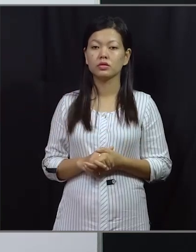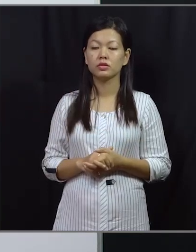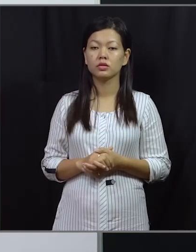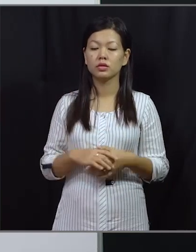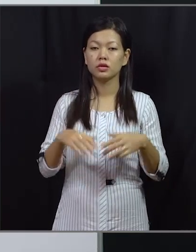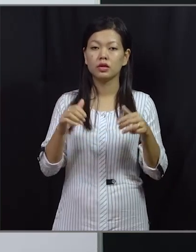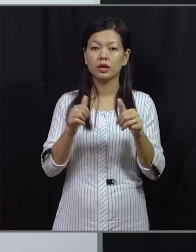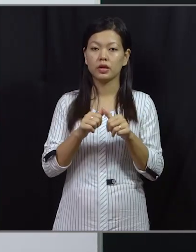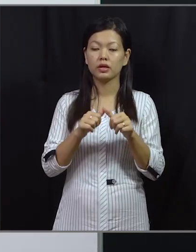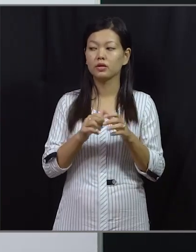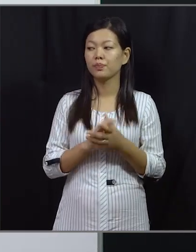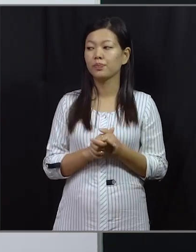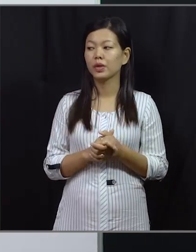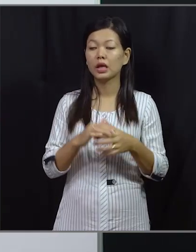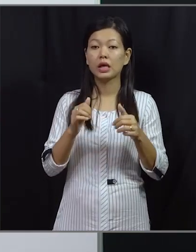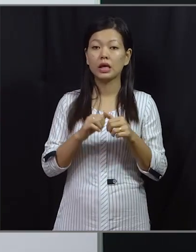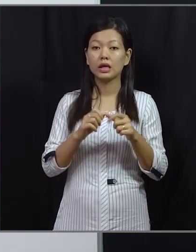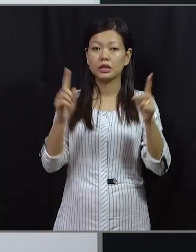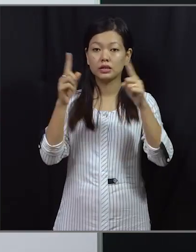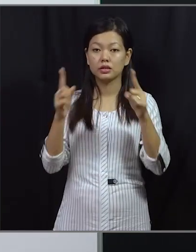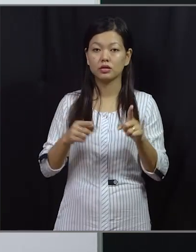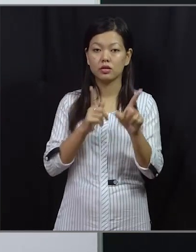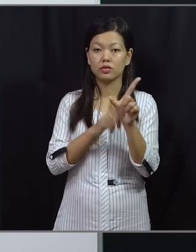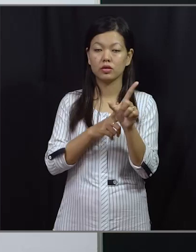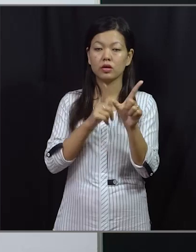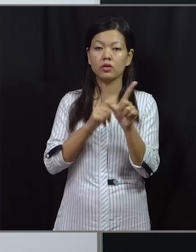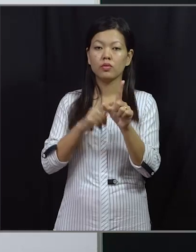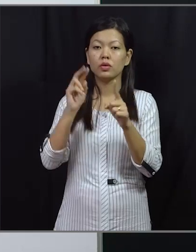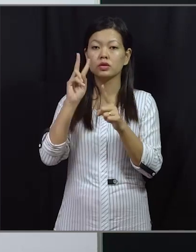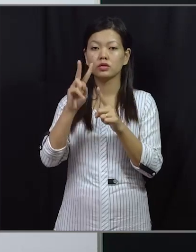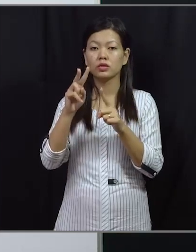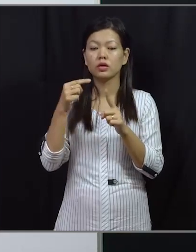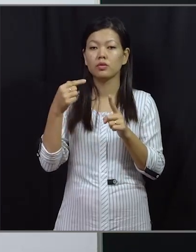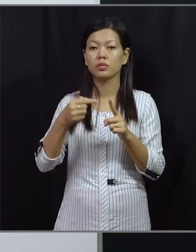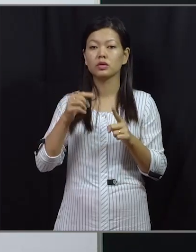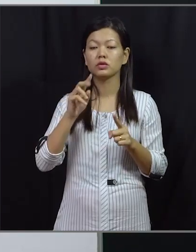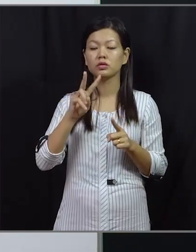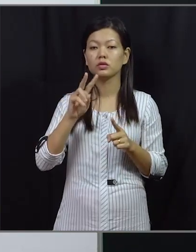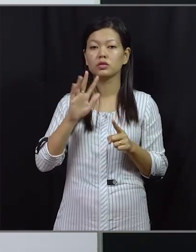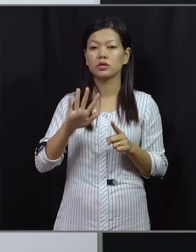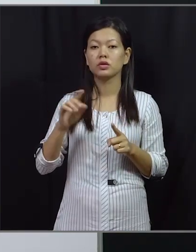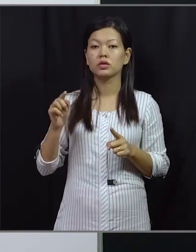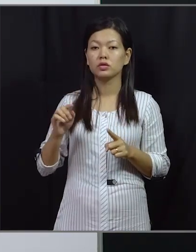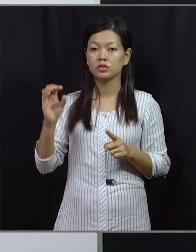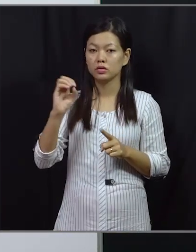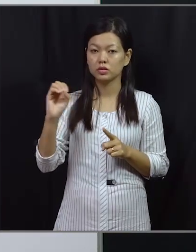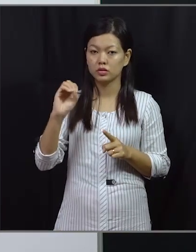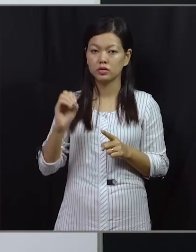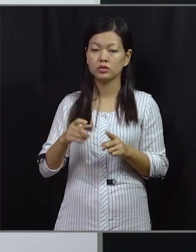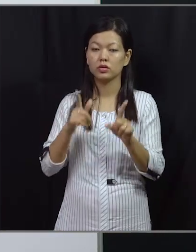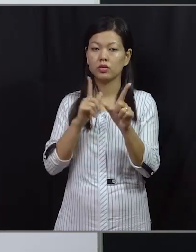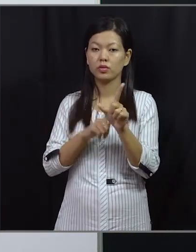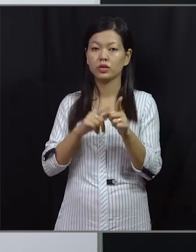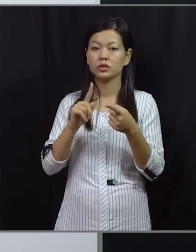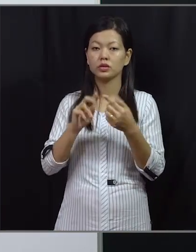So a is a set of all x, set of all y such that y square minus 25 equal to 0 and y is an even number. See, what is its